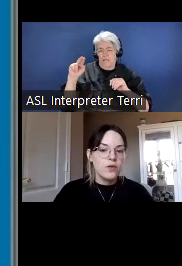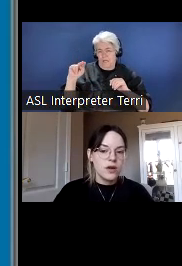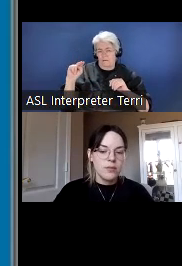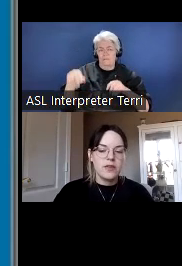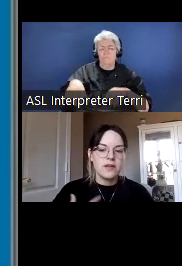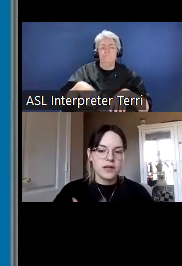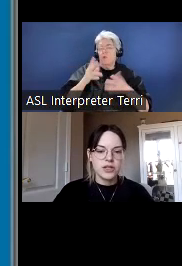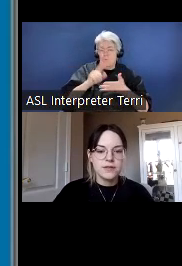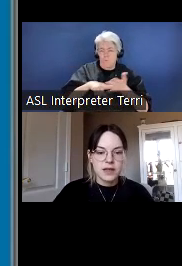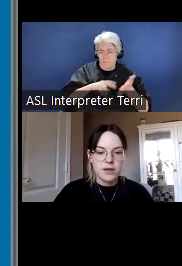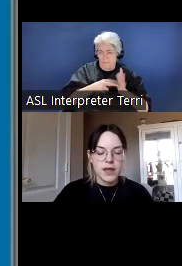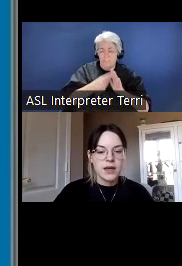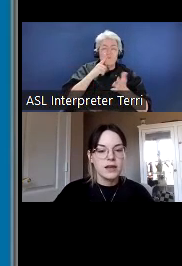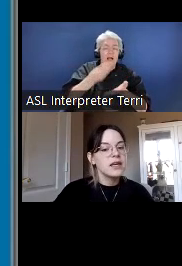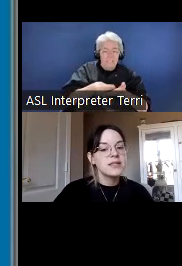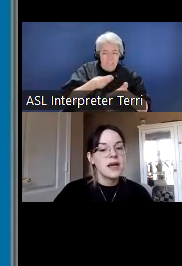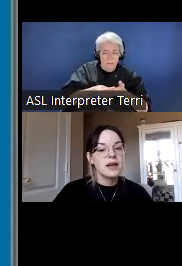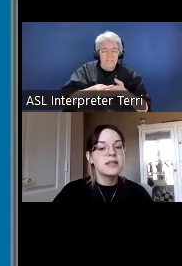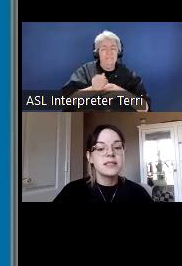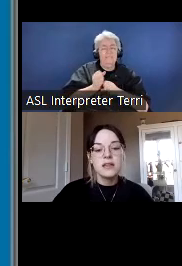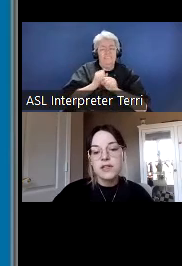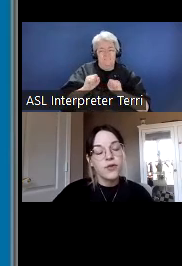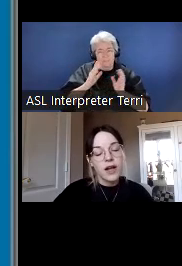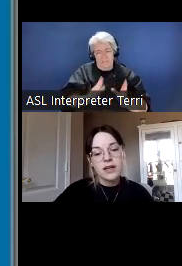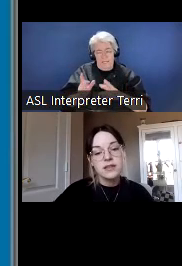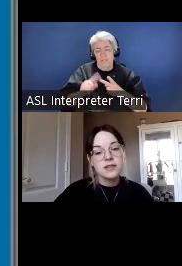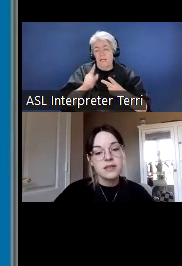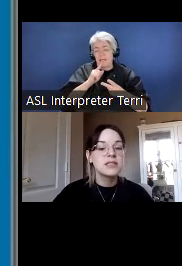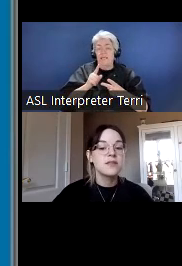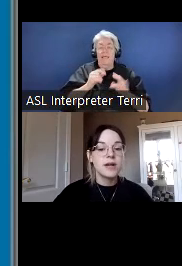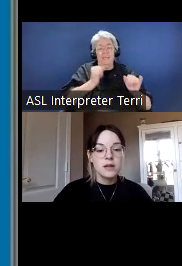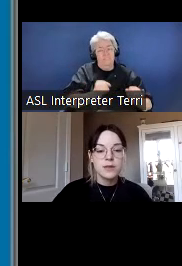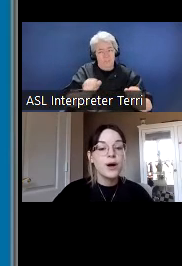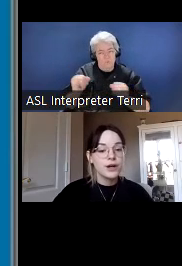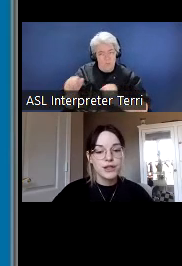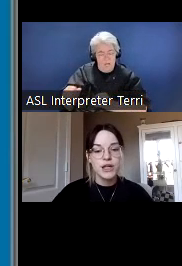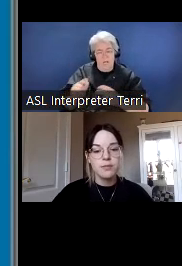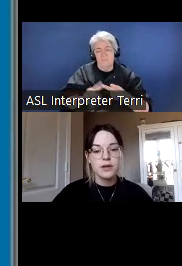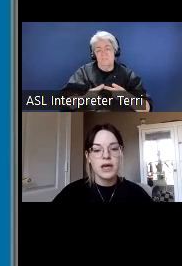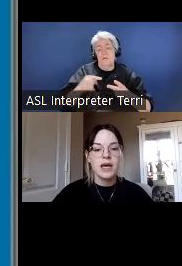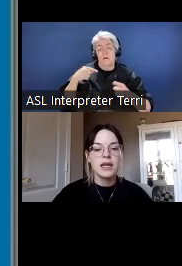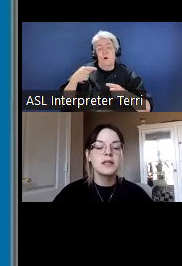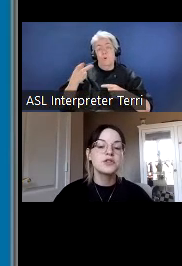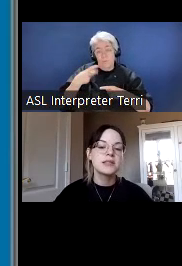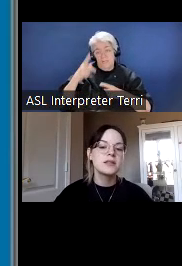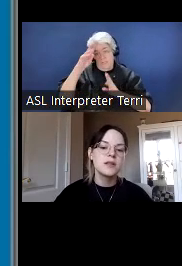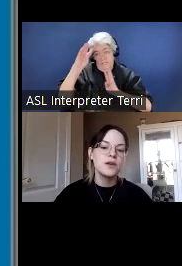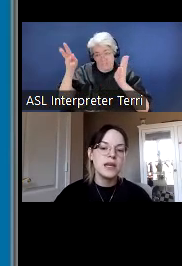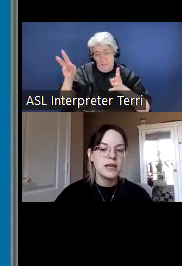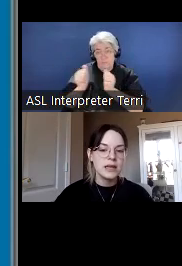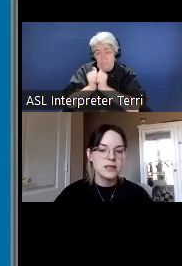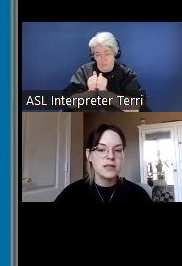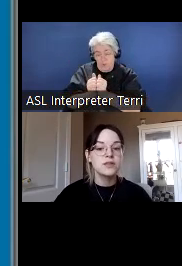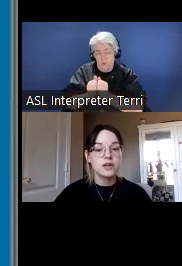things to note about the definition of safety planning is that it's individualized, it's developed in partnership, and it addresses